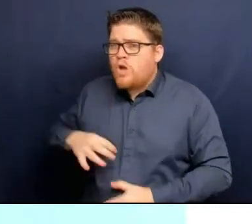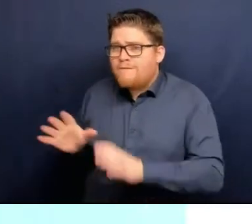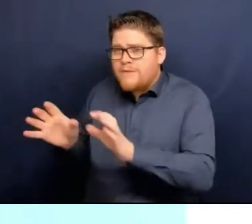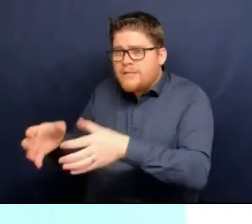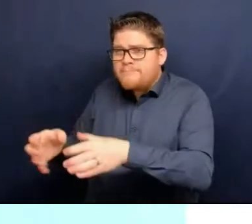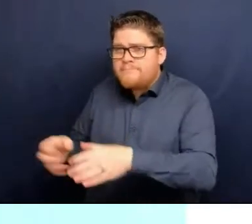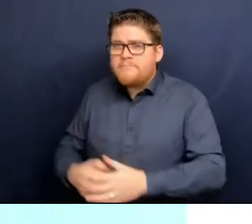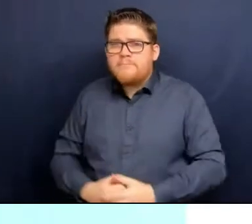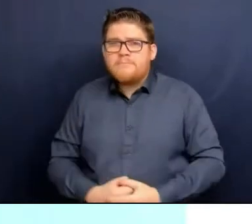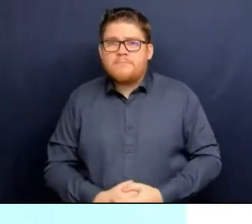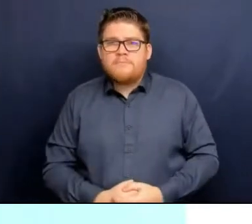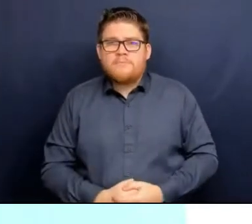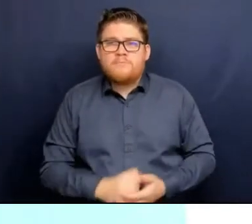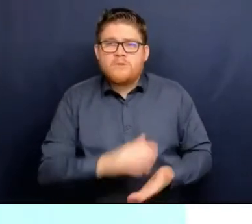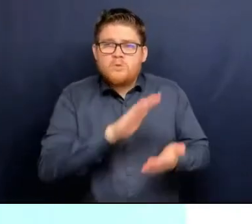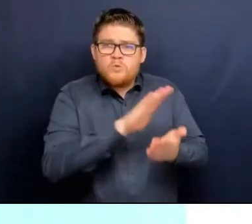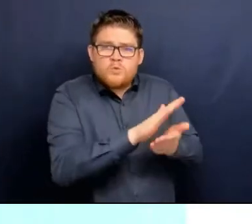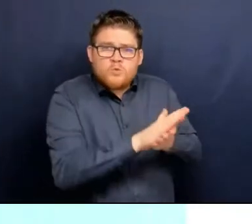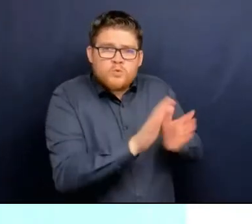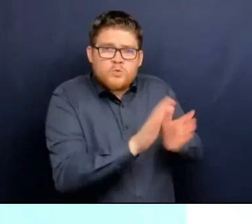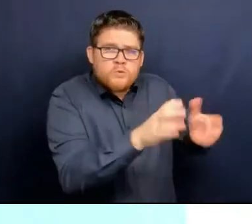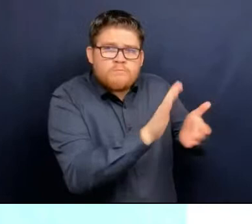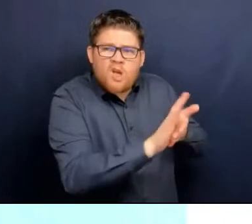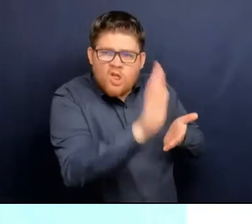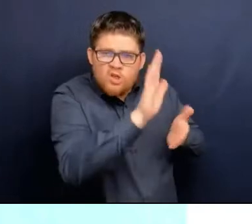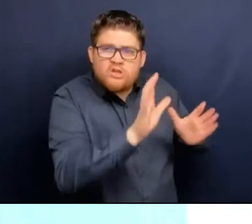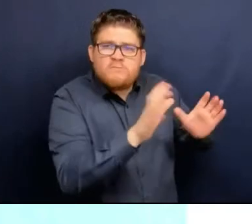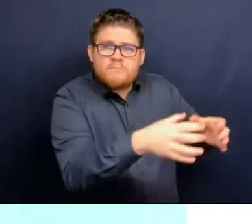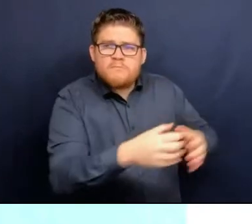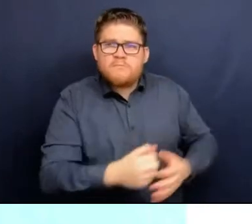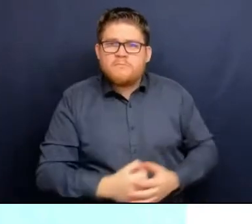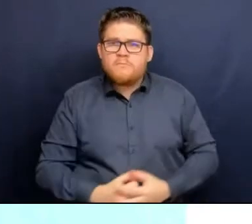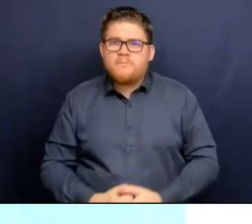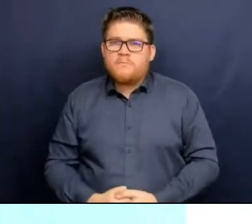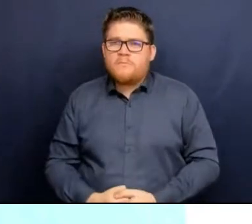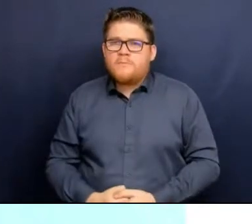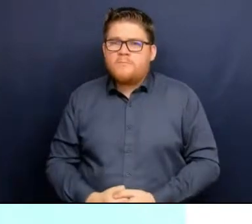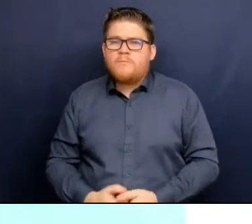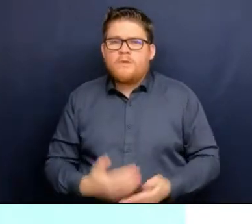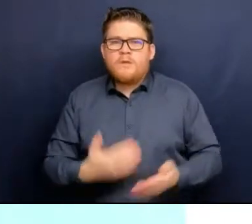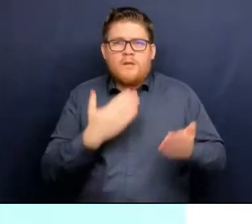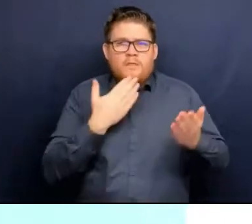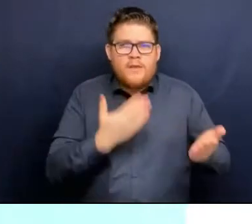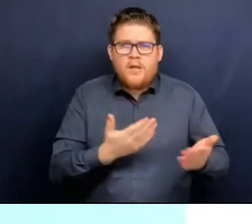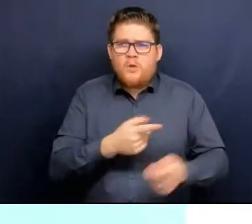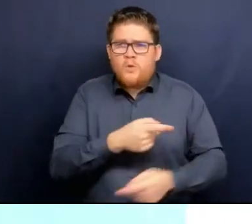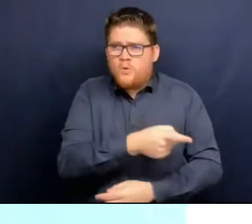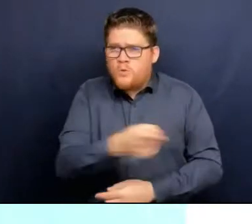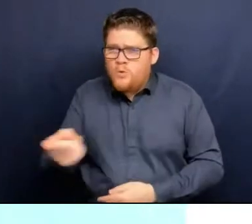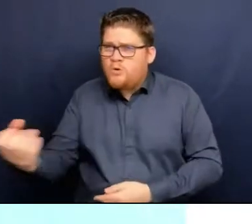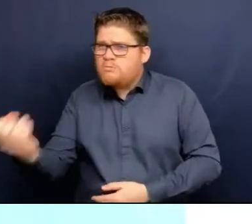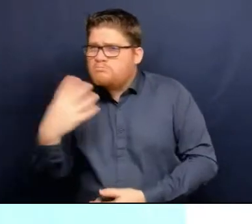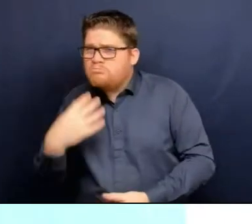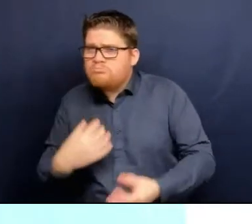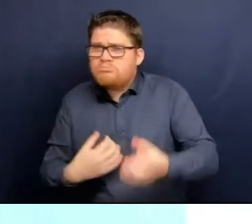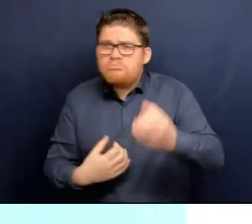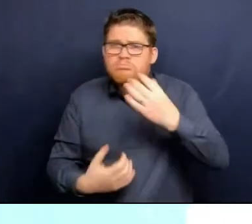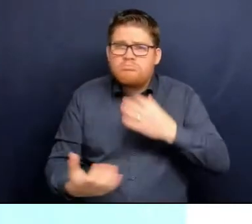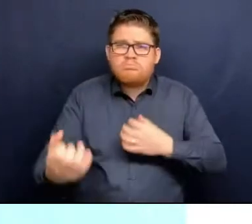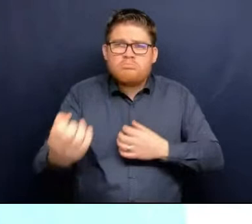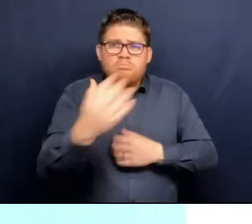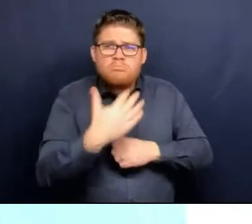sharing your commitment and your ideas with us to make sure that this is not just words. It cannot be words, because we will be